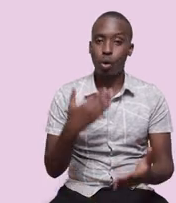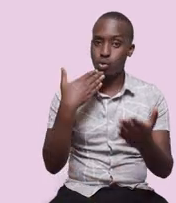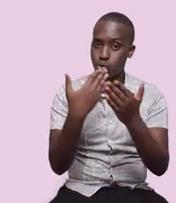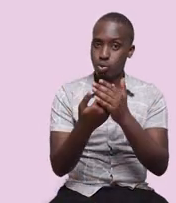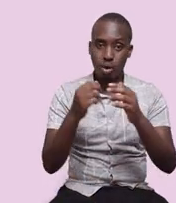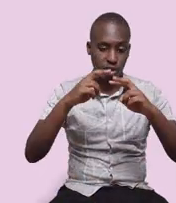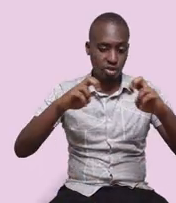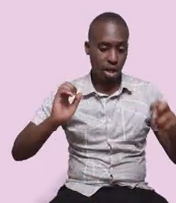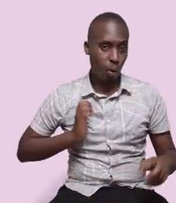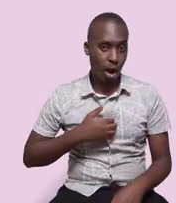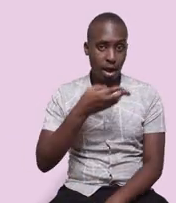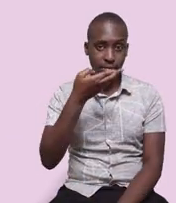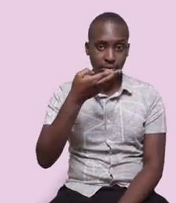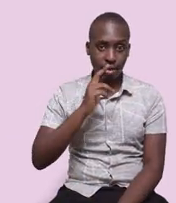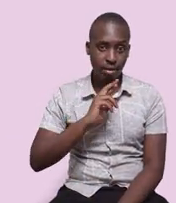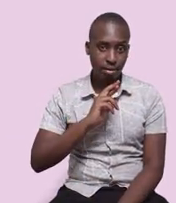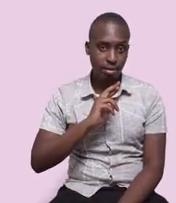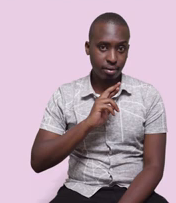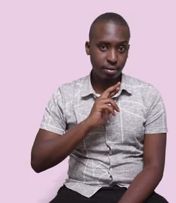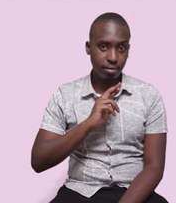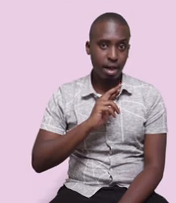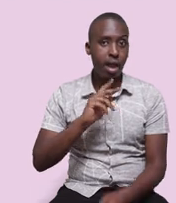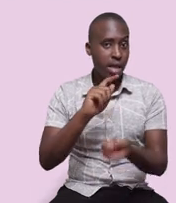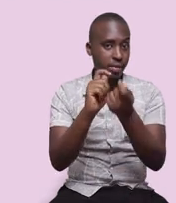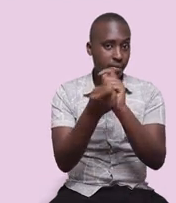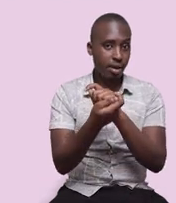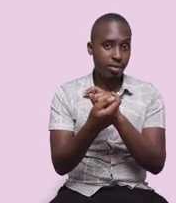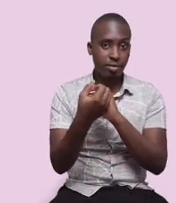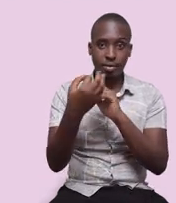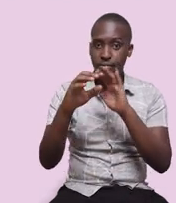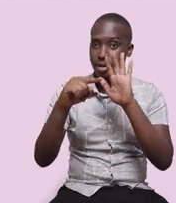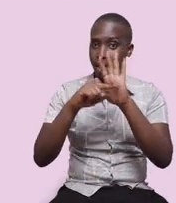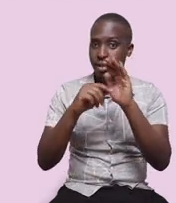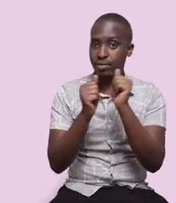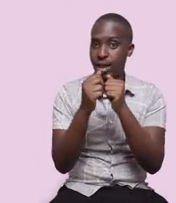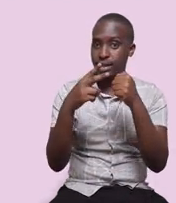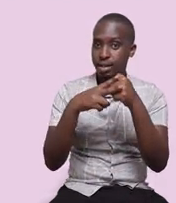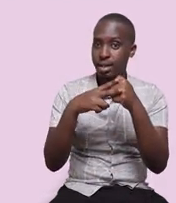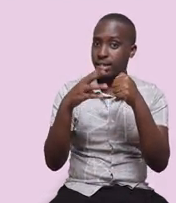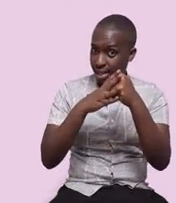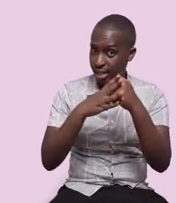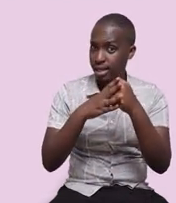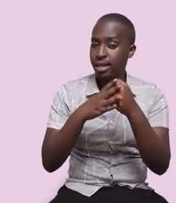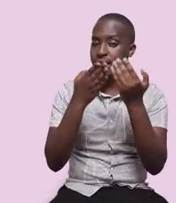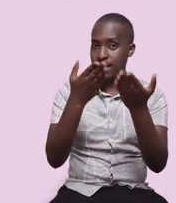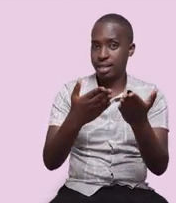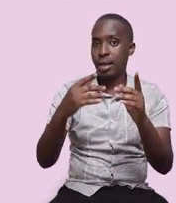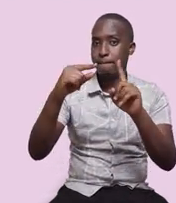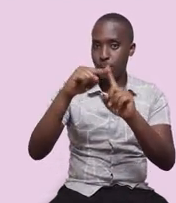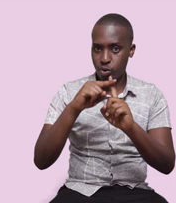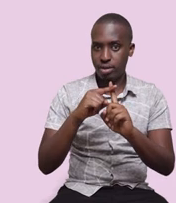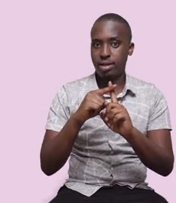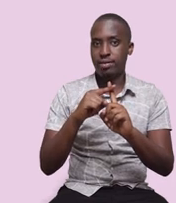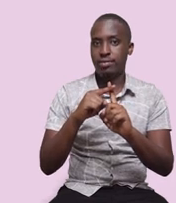Good. Let's check our answer. The inverse of negative 19 is